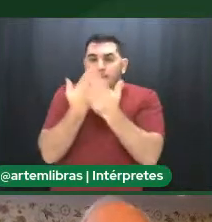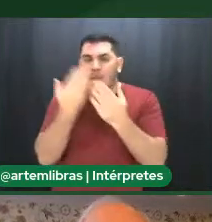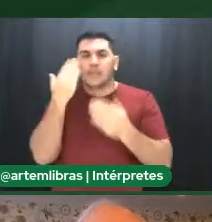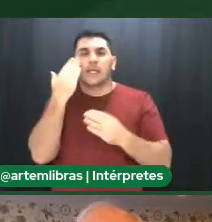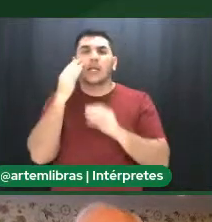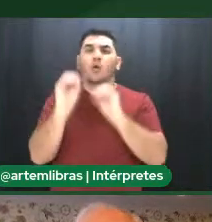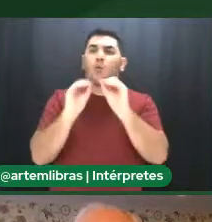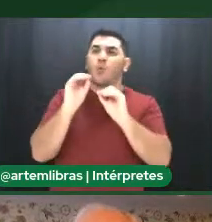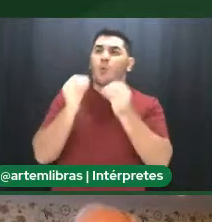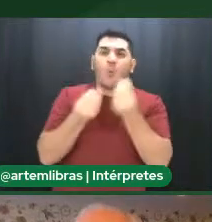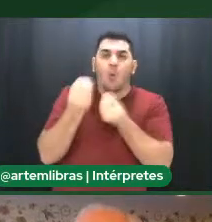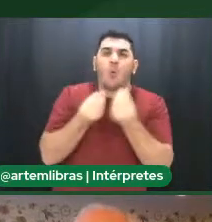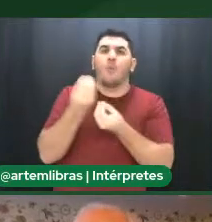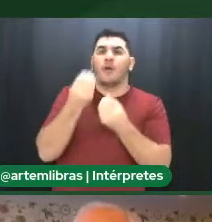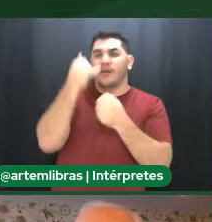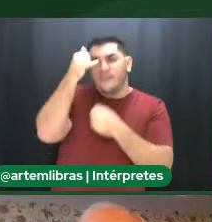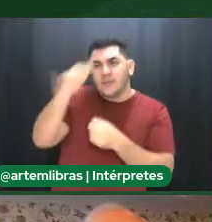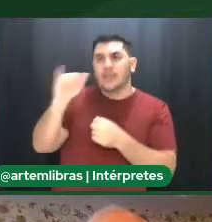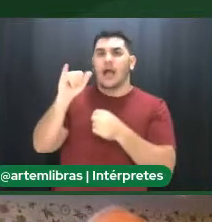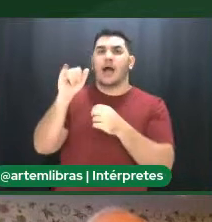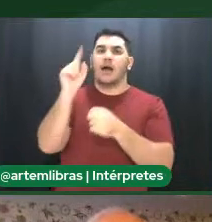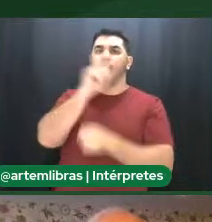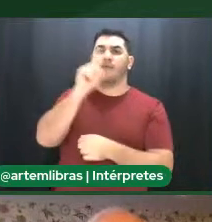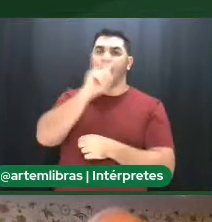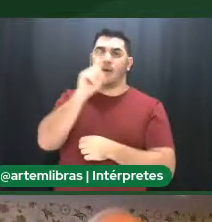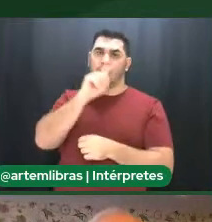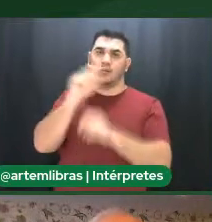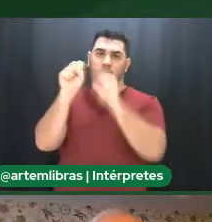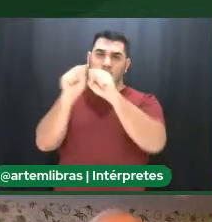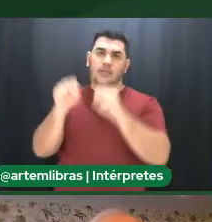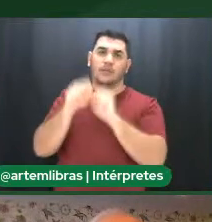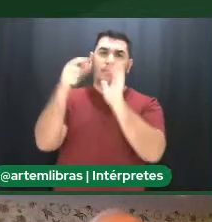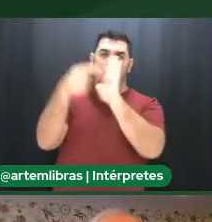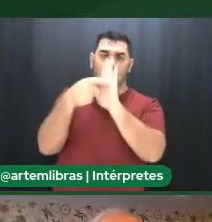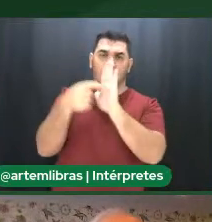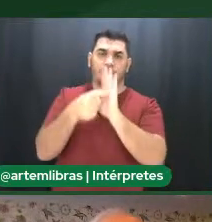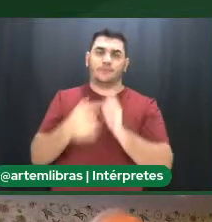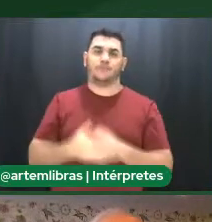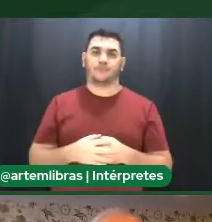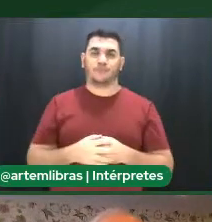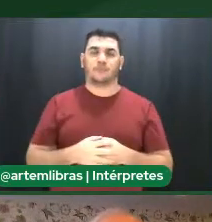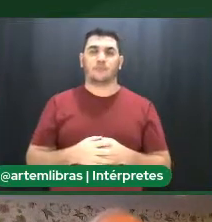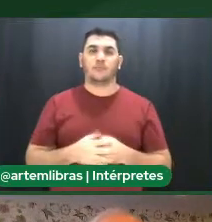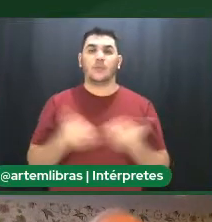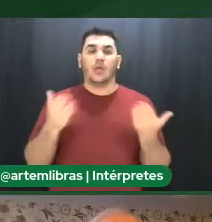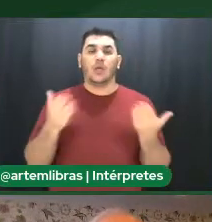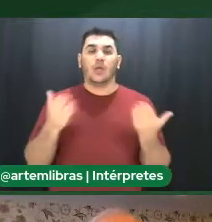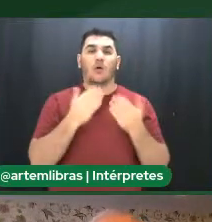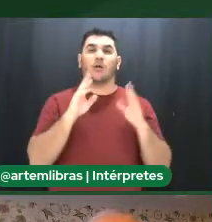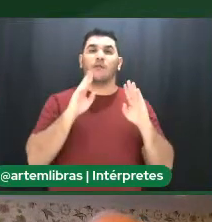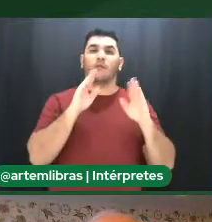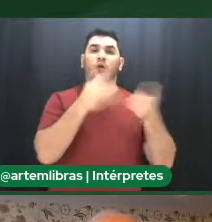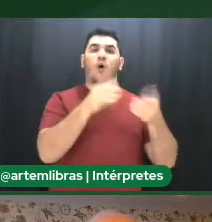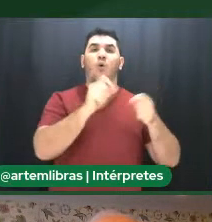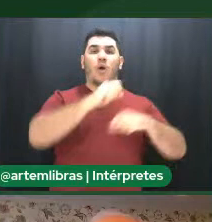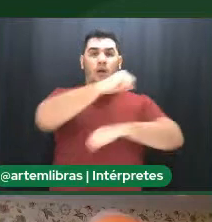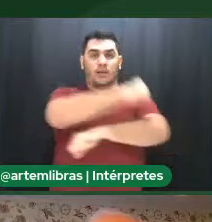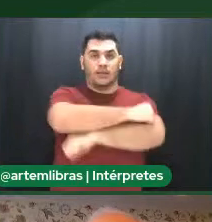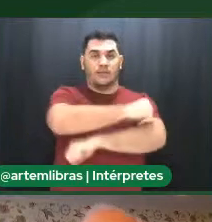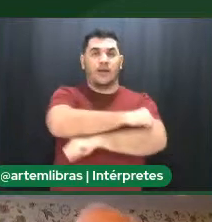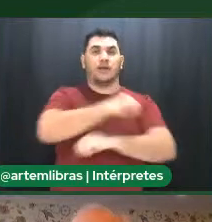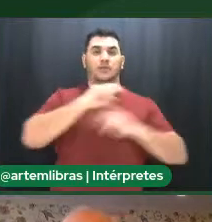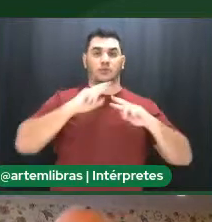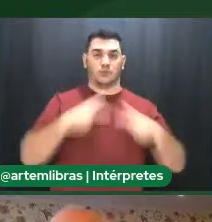mostly now on explainable user interfaces. This to me is an important idea, and the